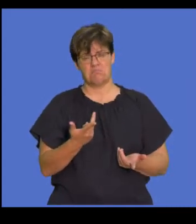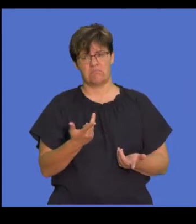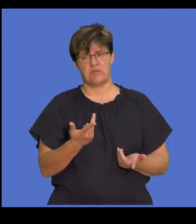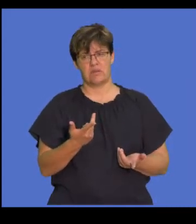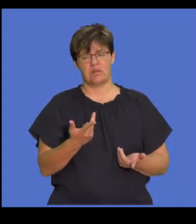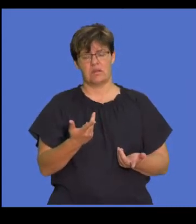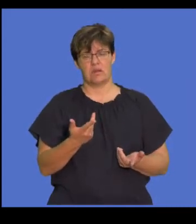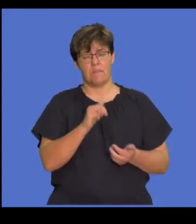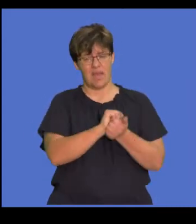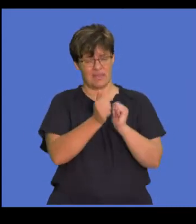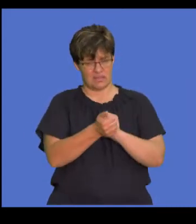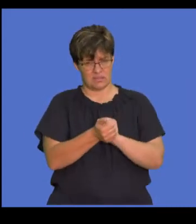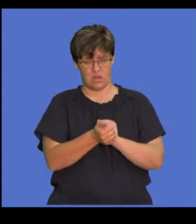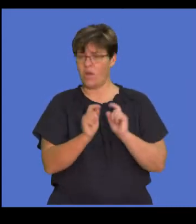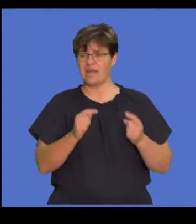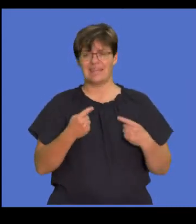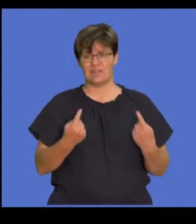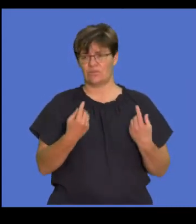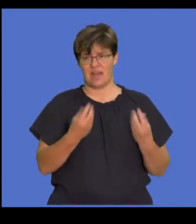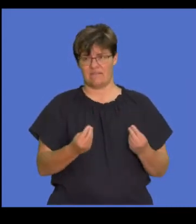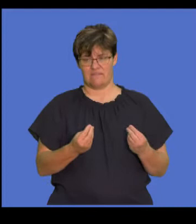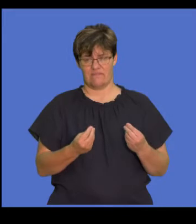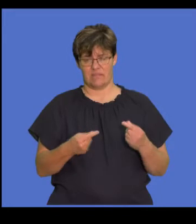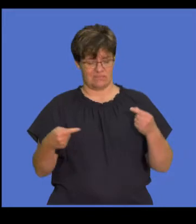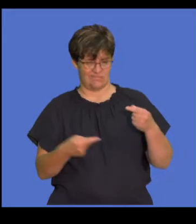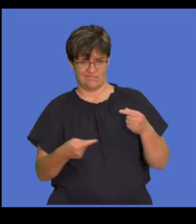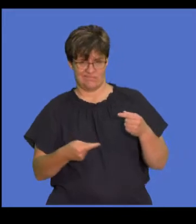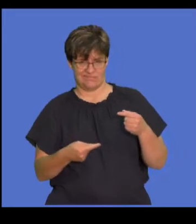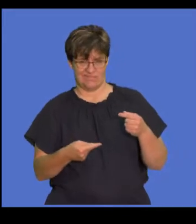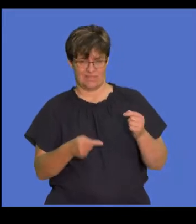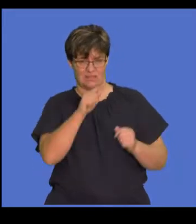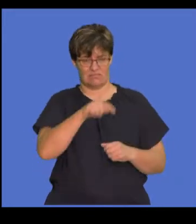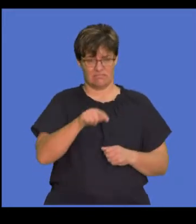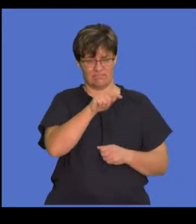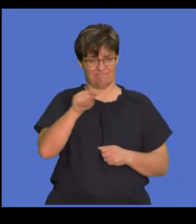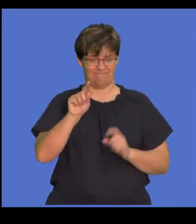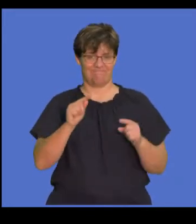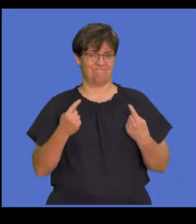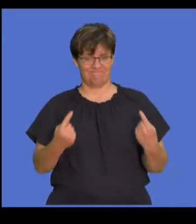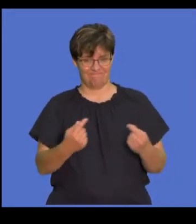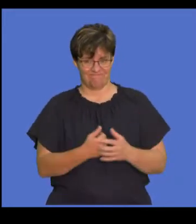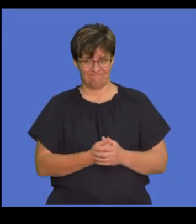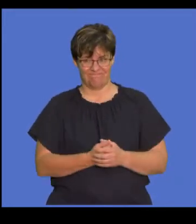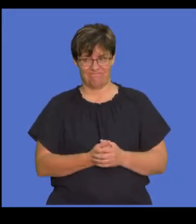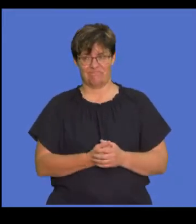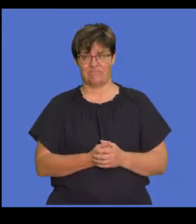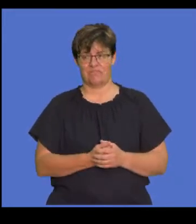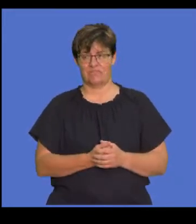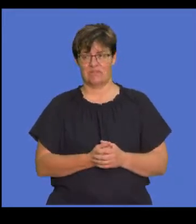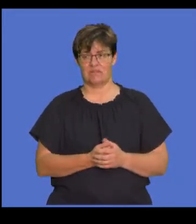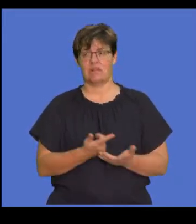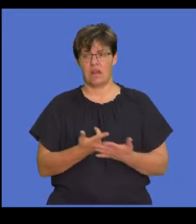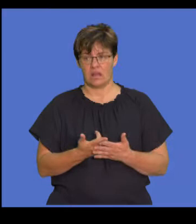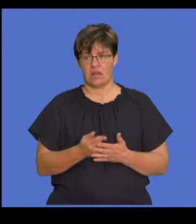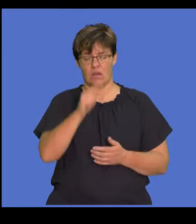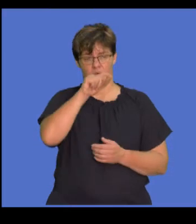because according to maths, we cannot have a denominator that is a surd. So this will be the